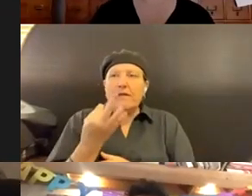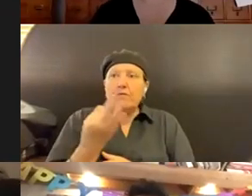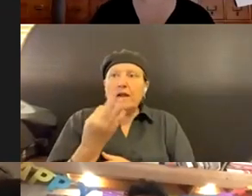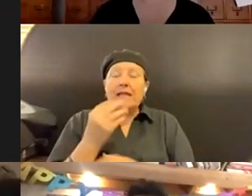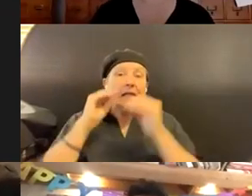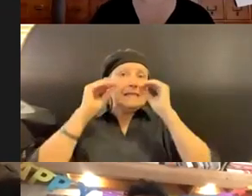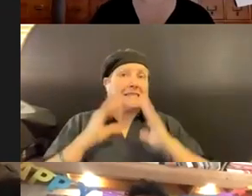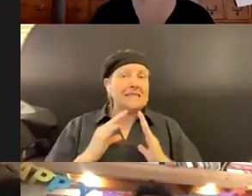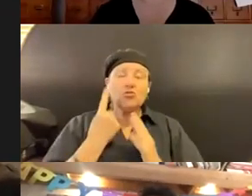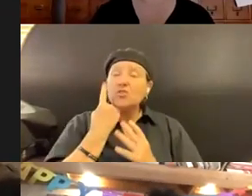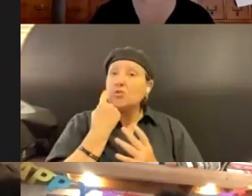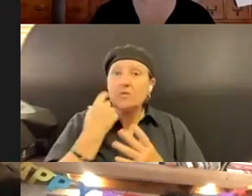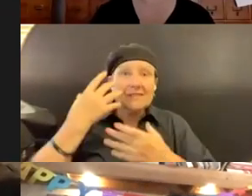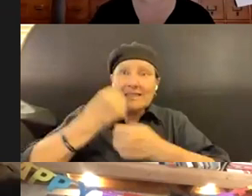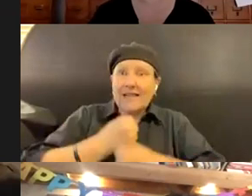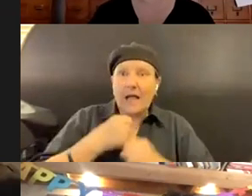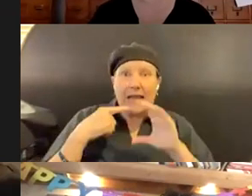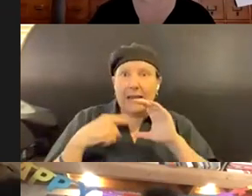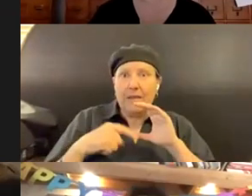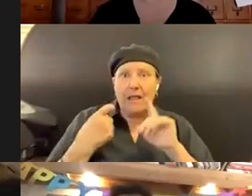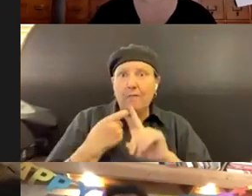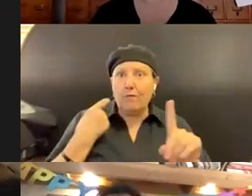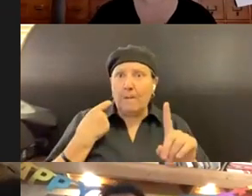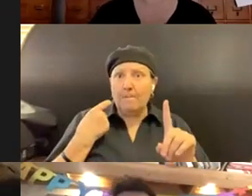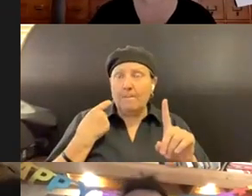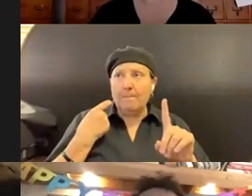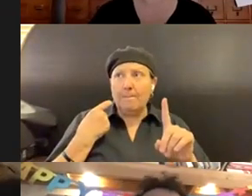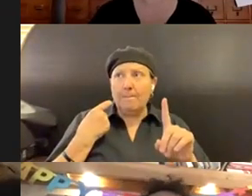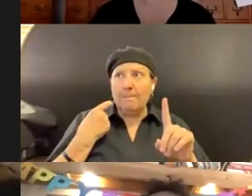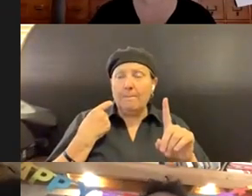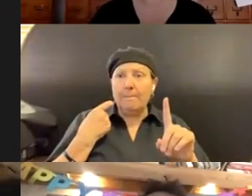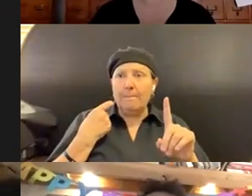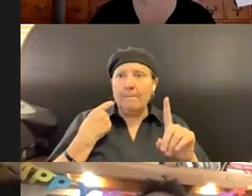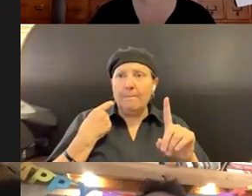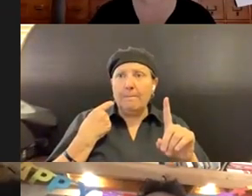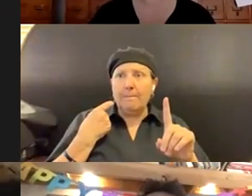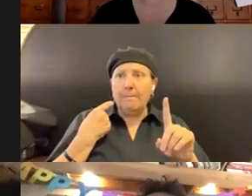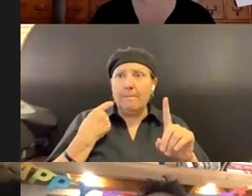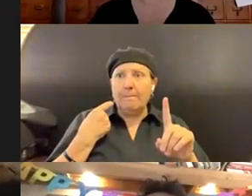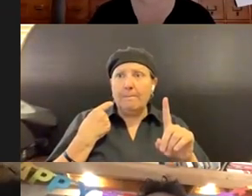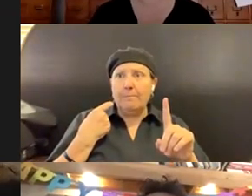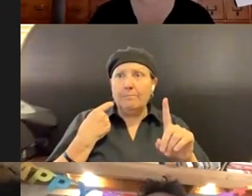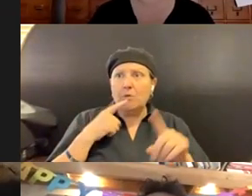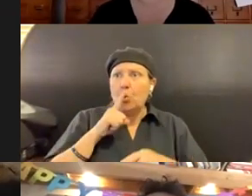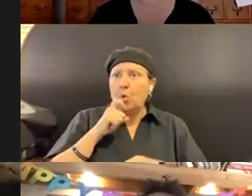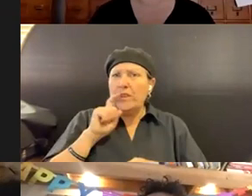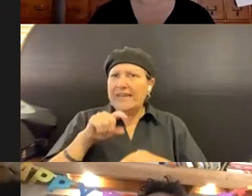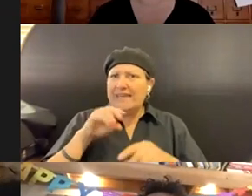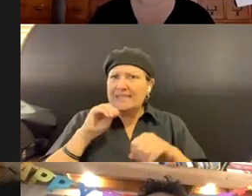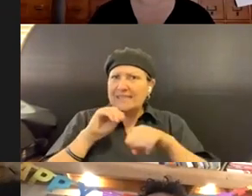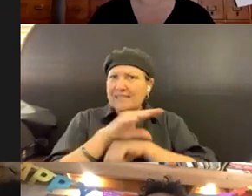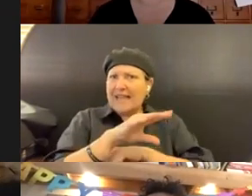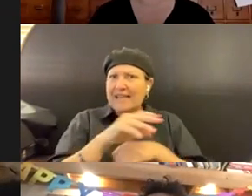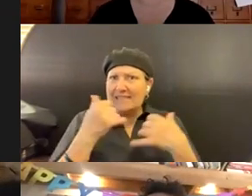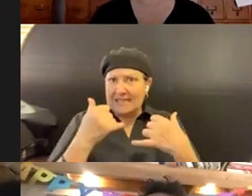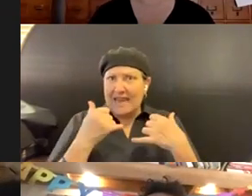the parents, not from the parents, but to who they need to send it to today. So they will